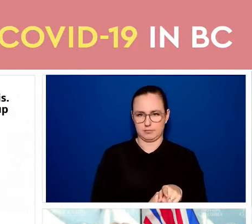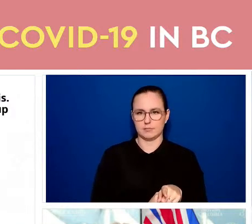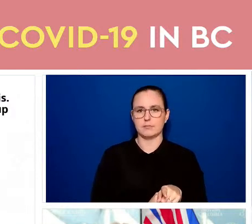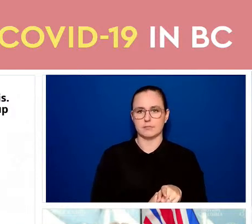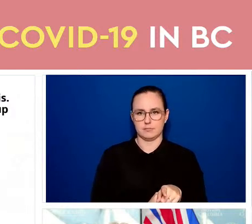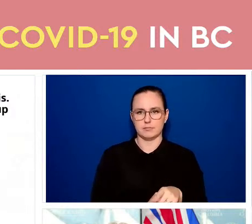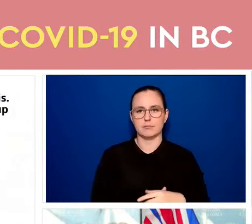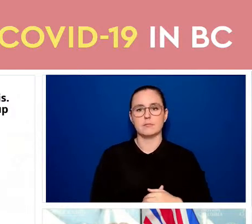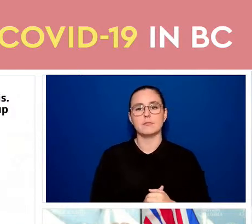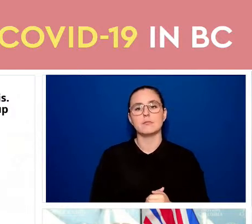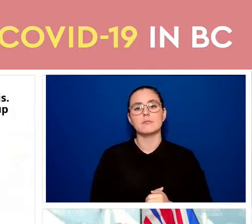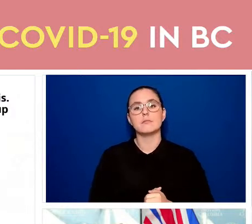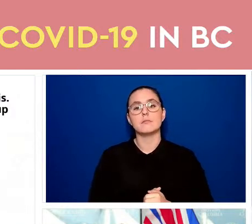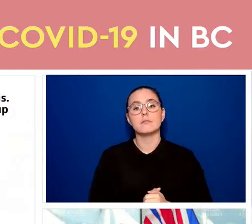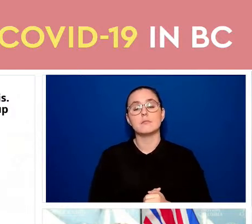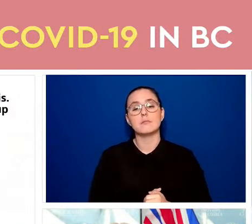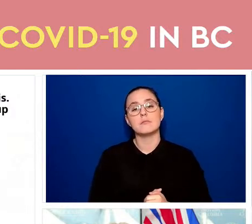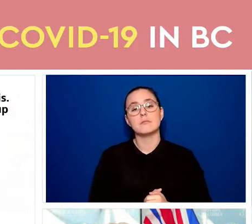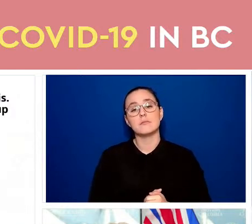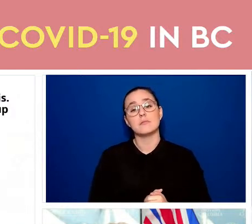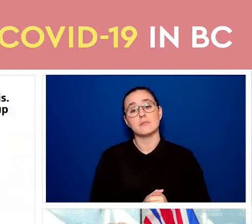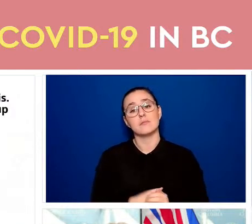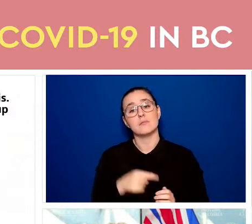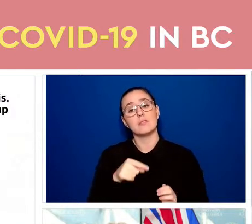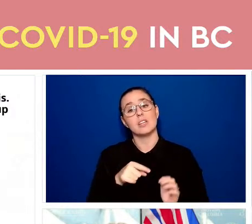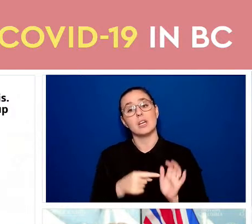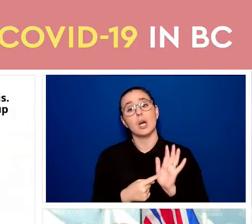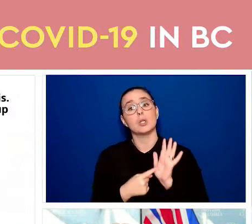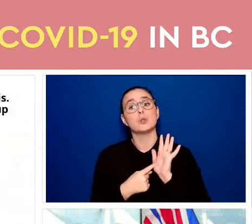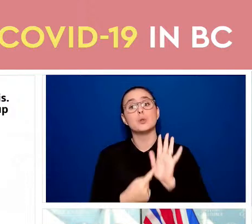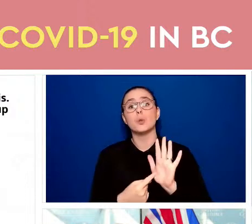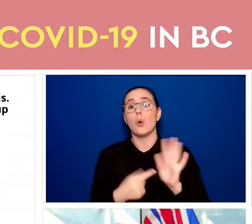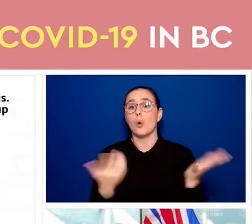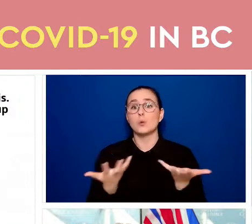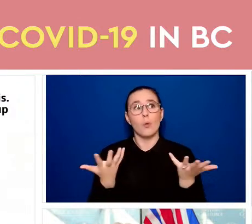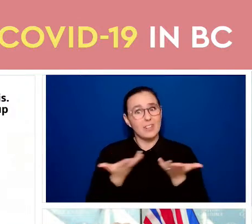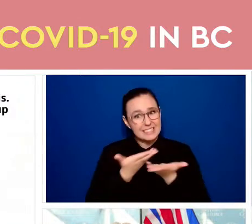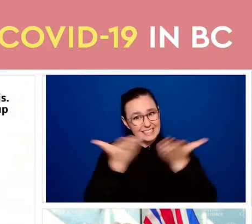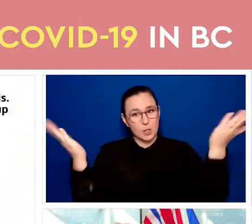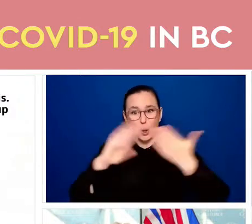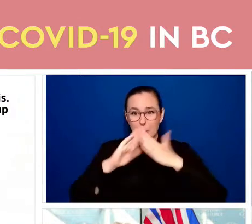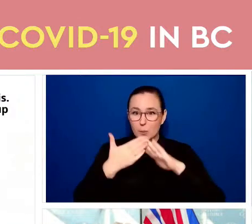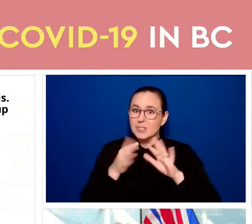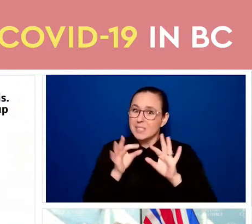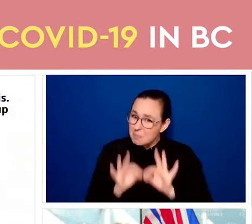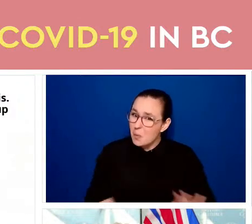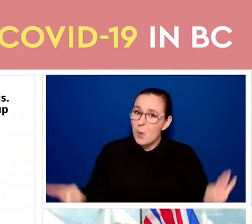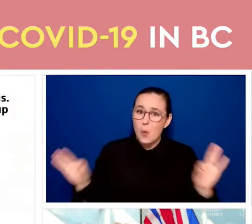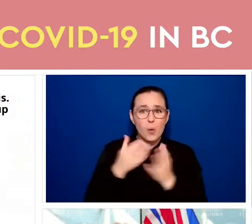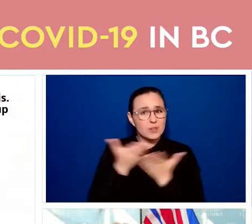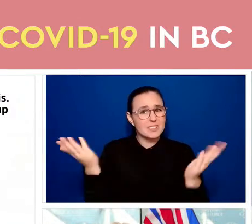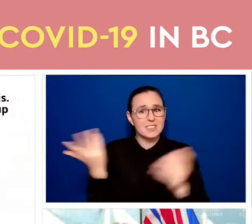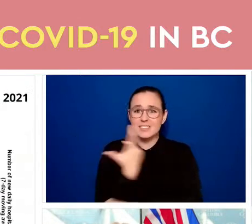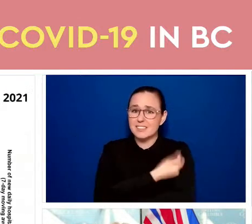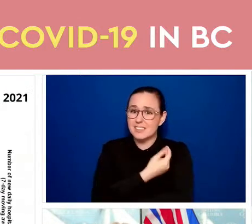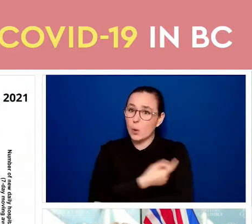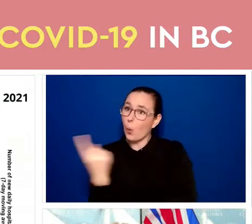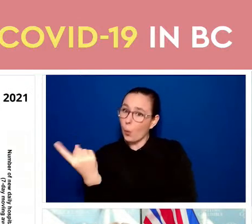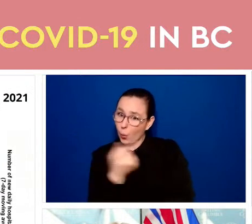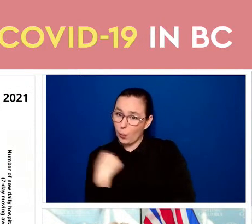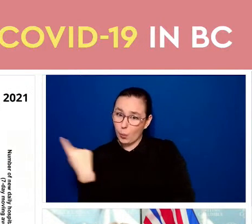really tells us the measure of how important immunization is and how immunization protects those who are not yet able to